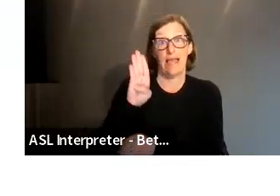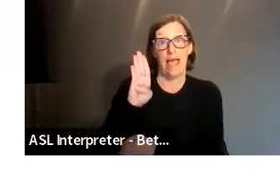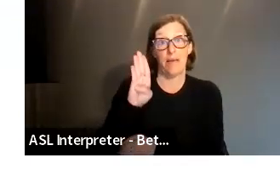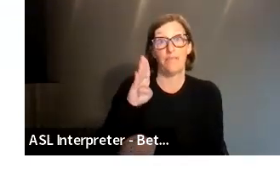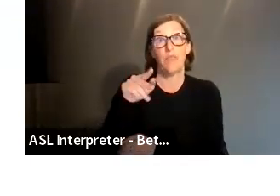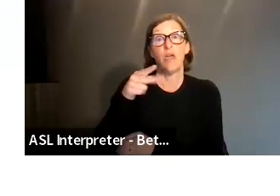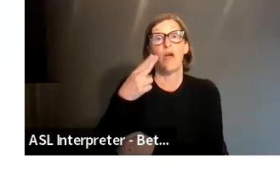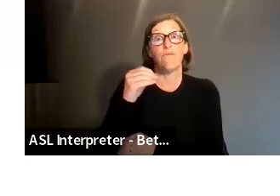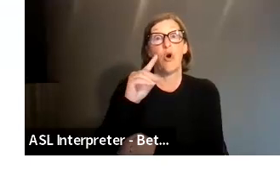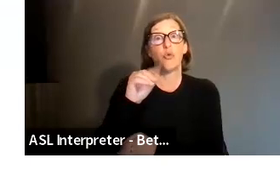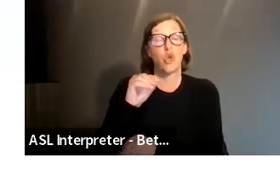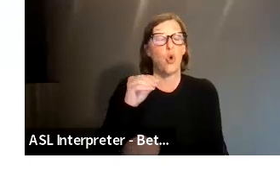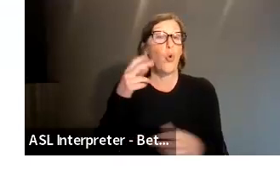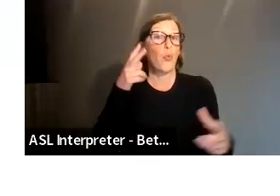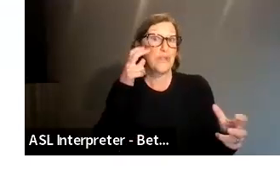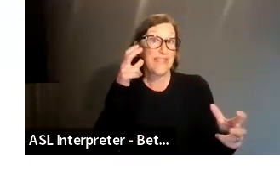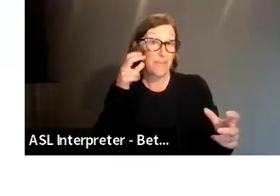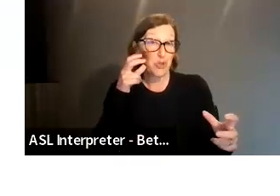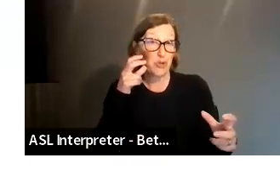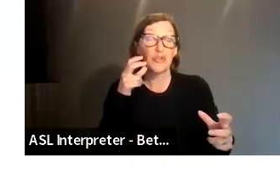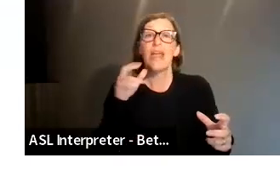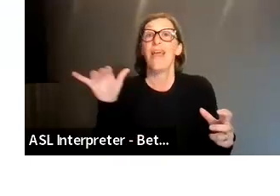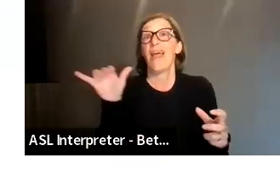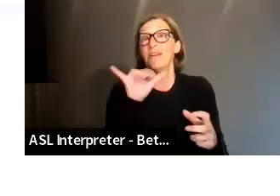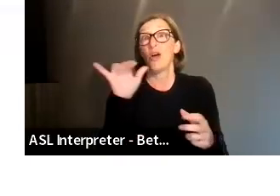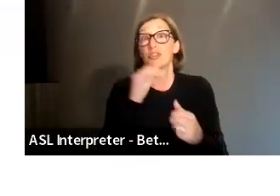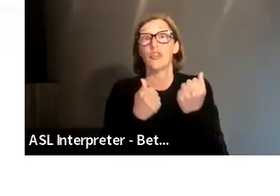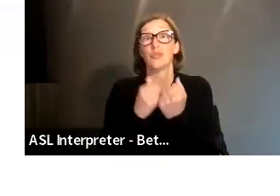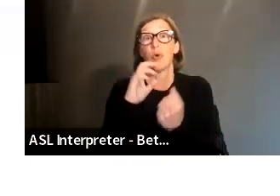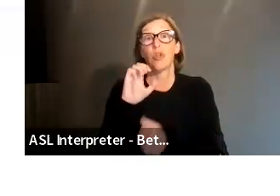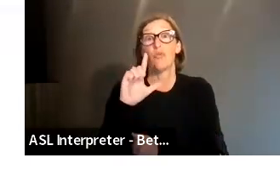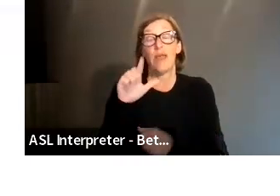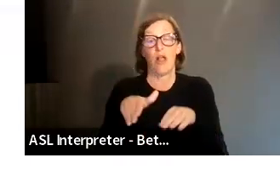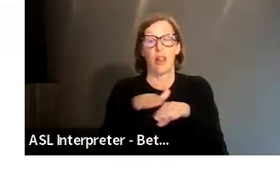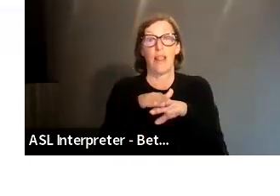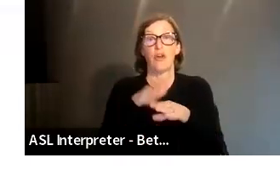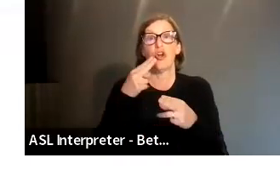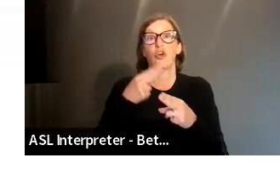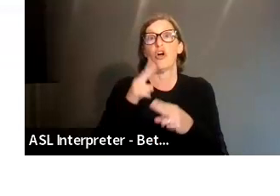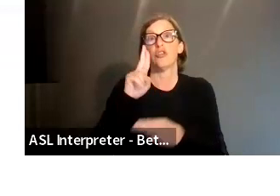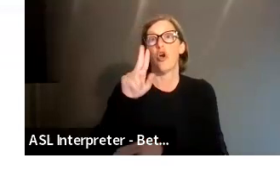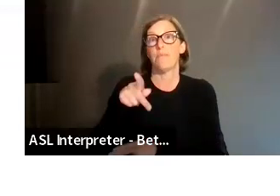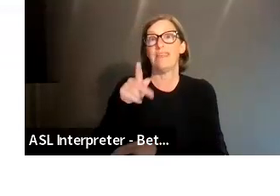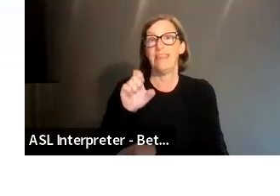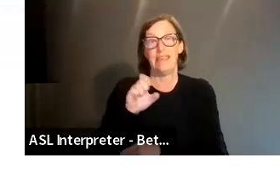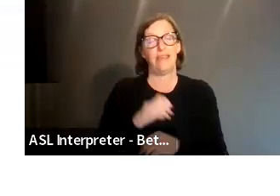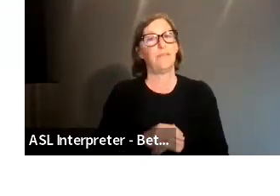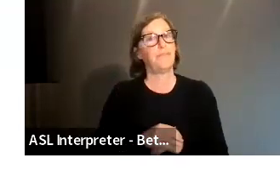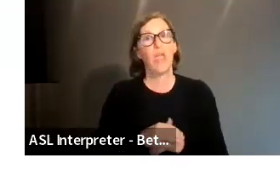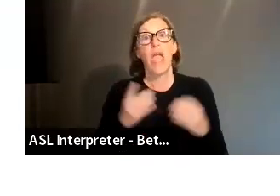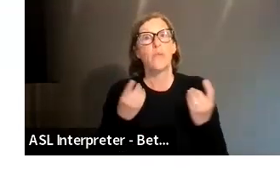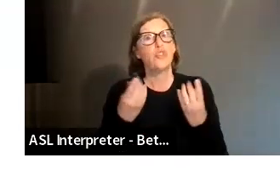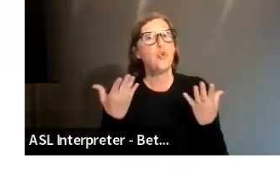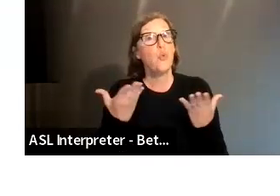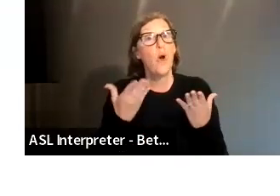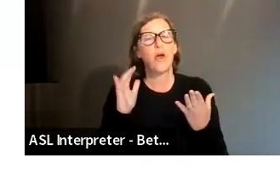photoreceptors and the supporting retinal layer, which is called RPE. And what can we do with these mini